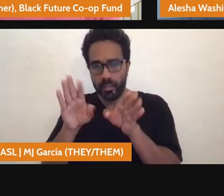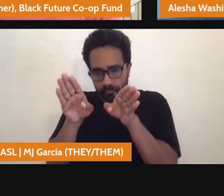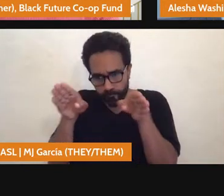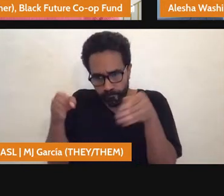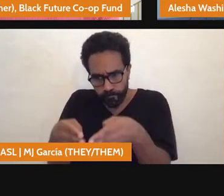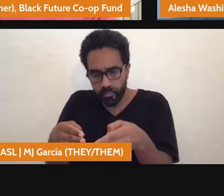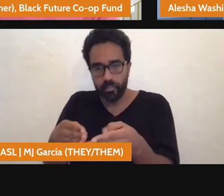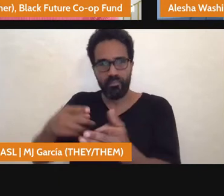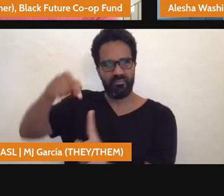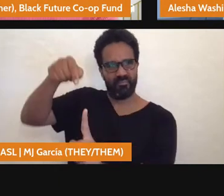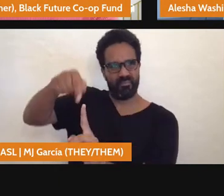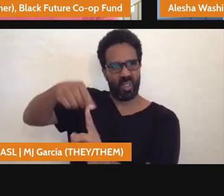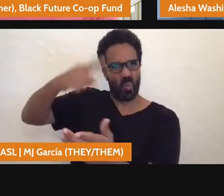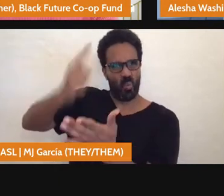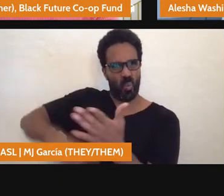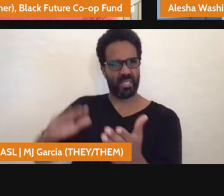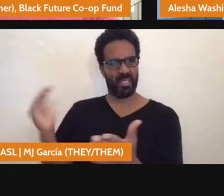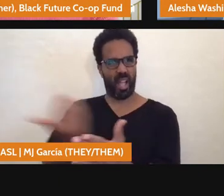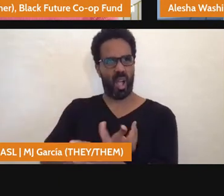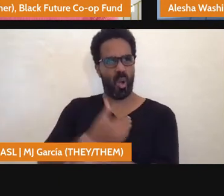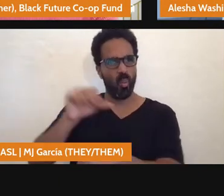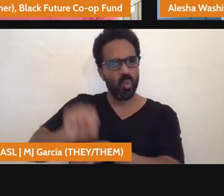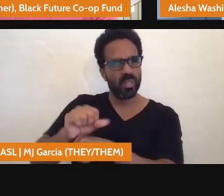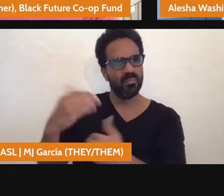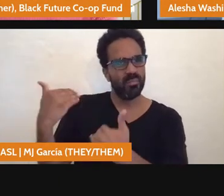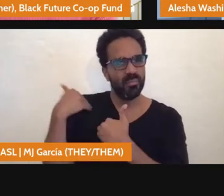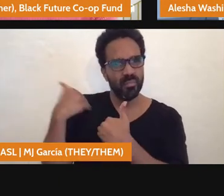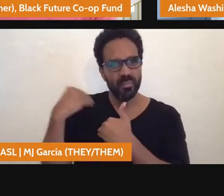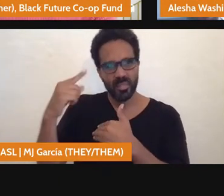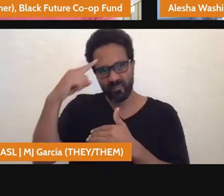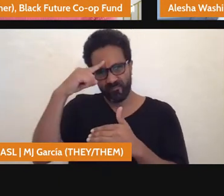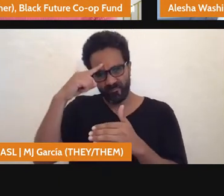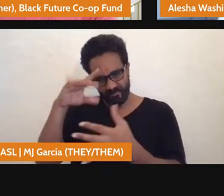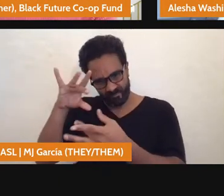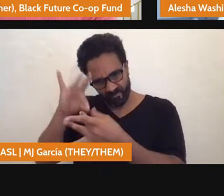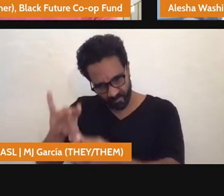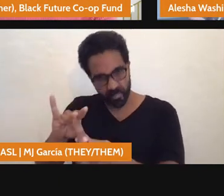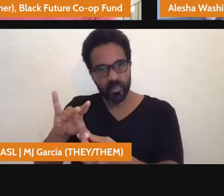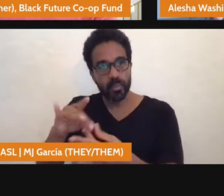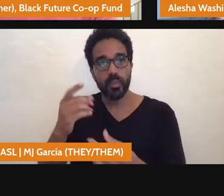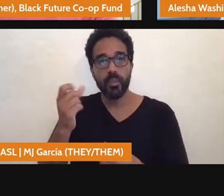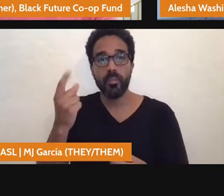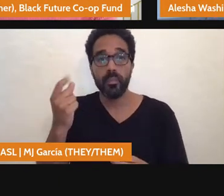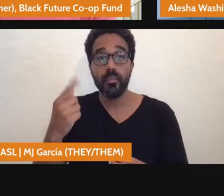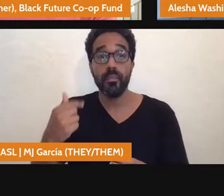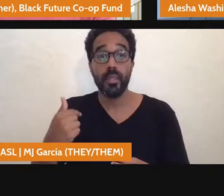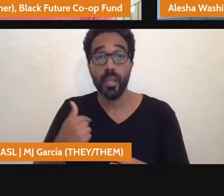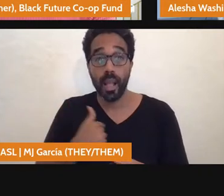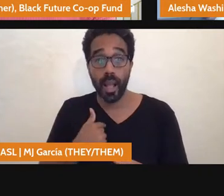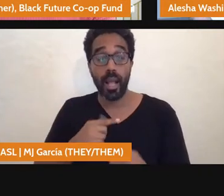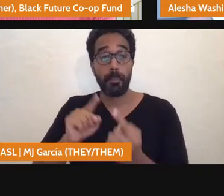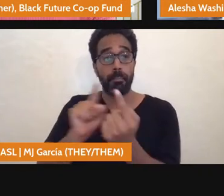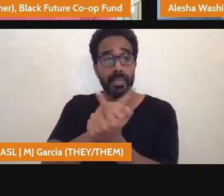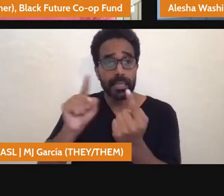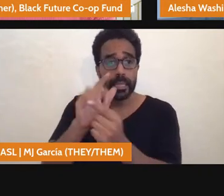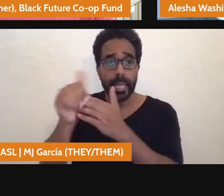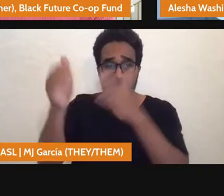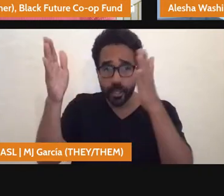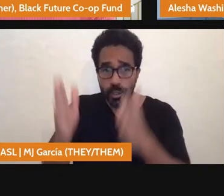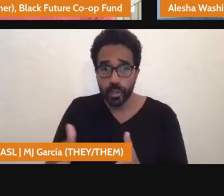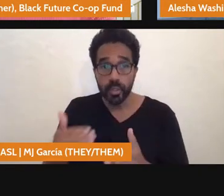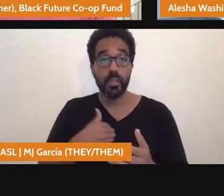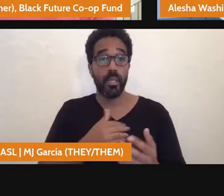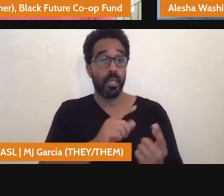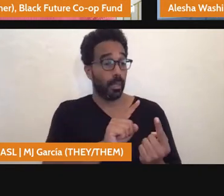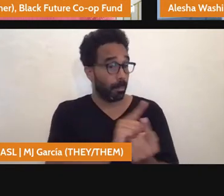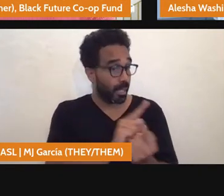joys about coming to this community at this point in time, is that I'm getting to meet leaders of organizations. I'm just getting to be in community and not tell